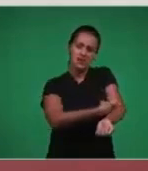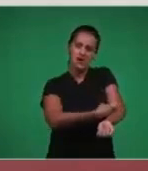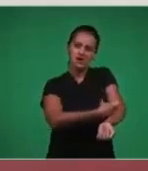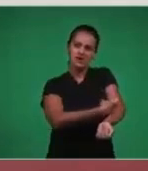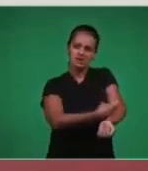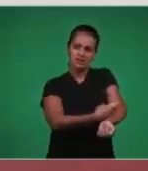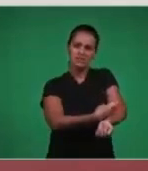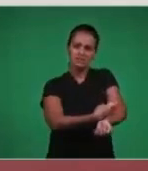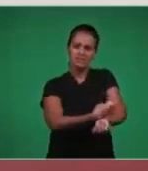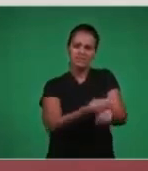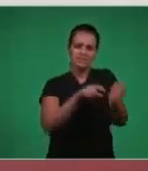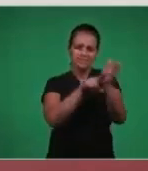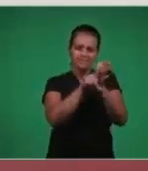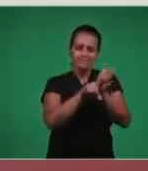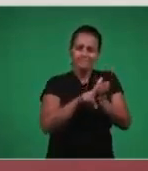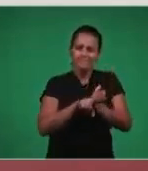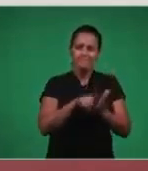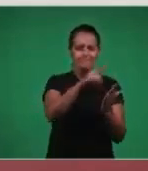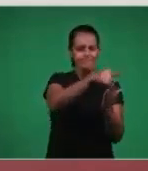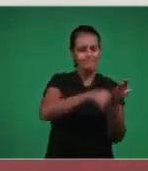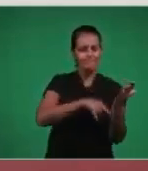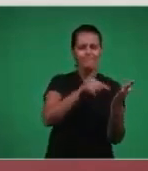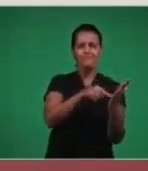science gives a way of